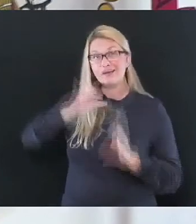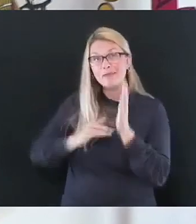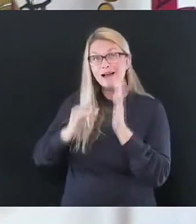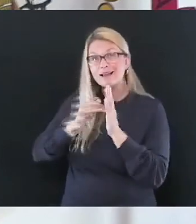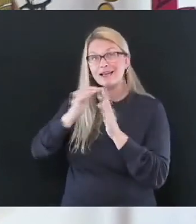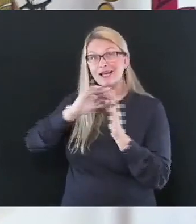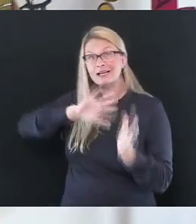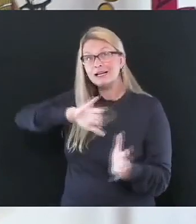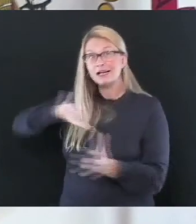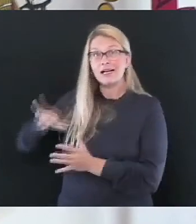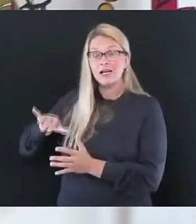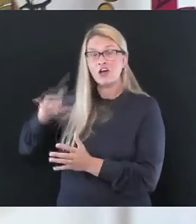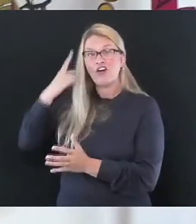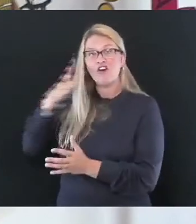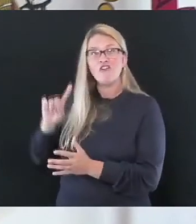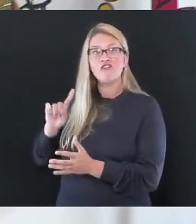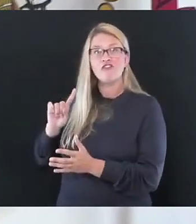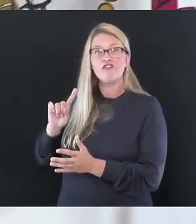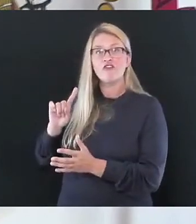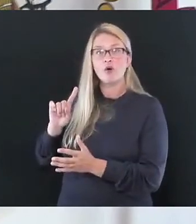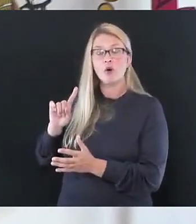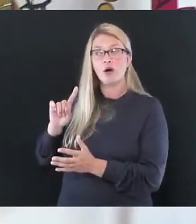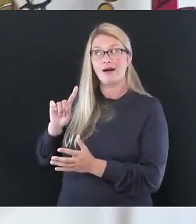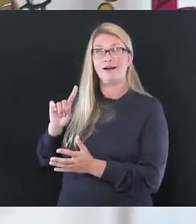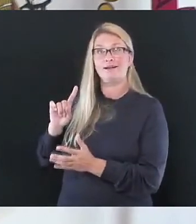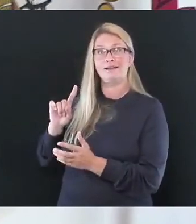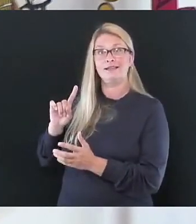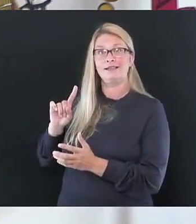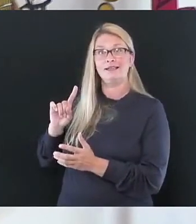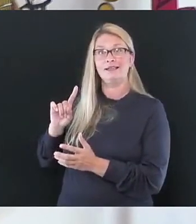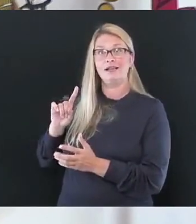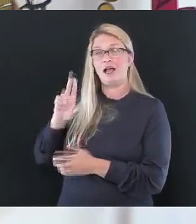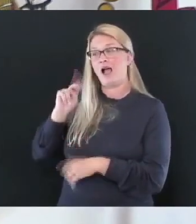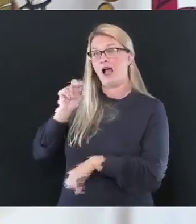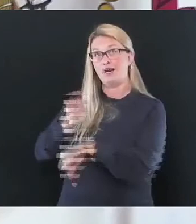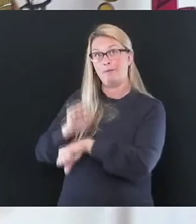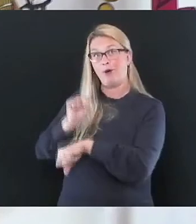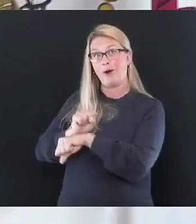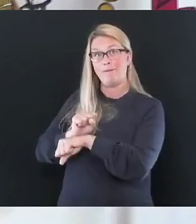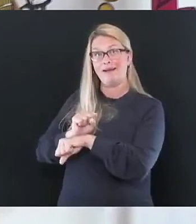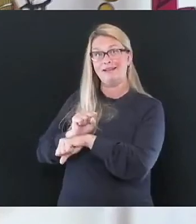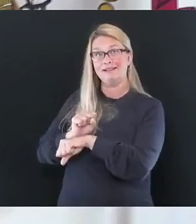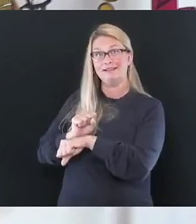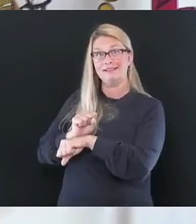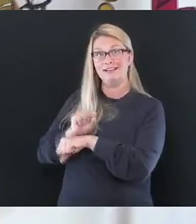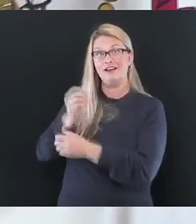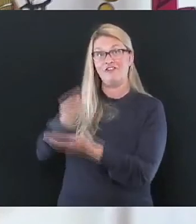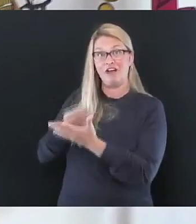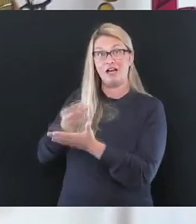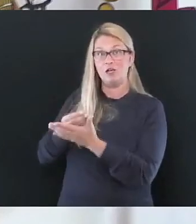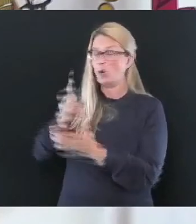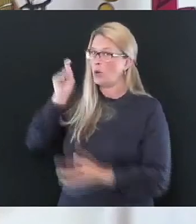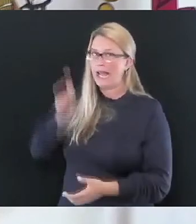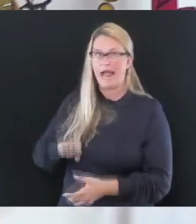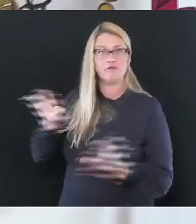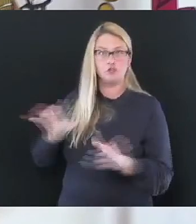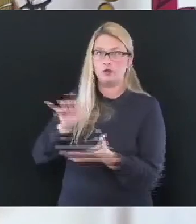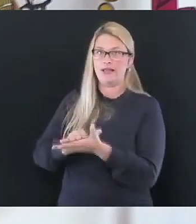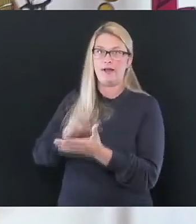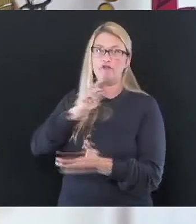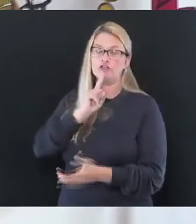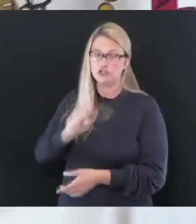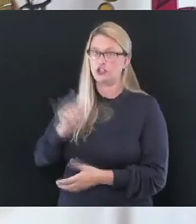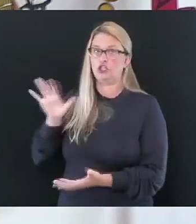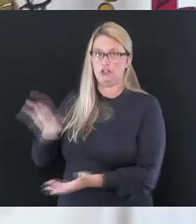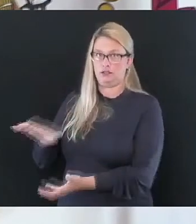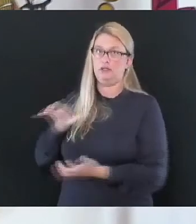set aside to replenish our unemployment fund. Now, we've got to do that for sure.